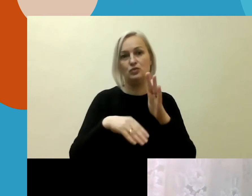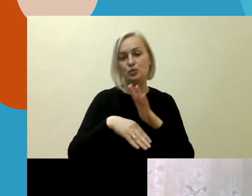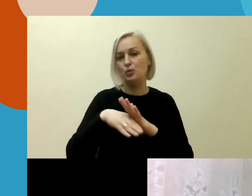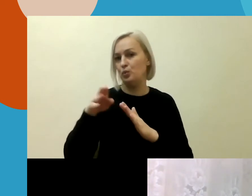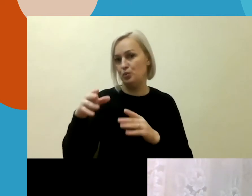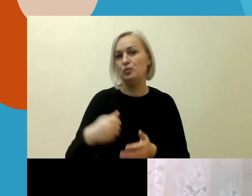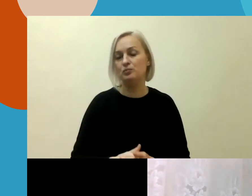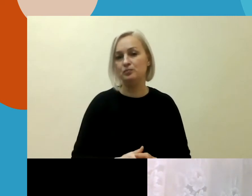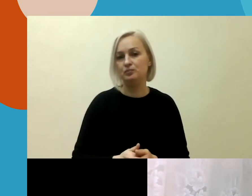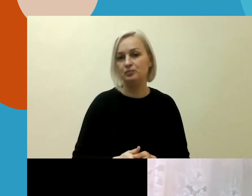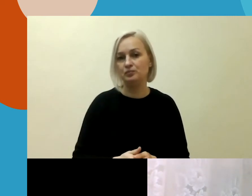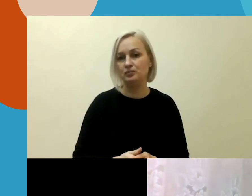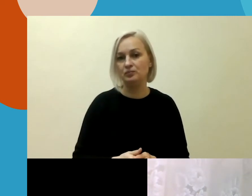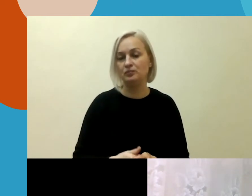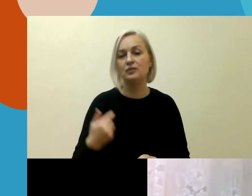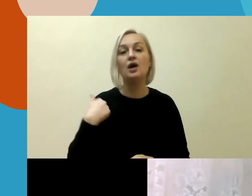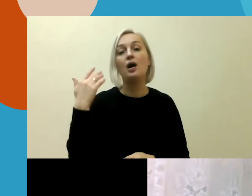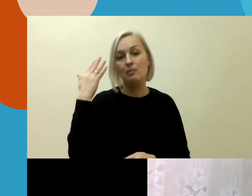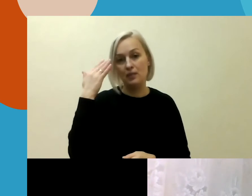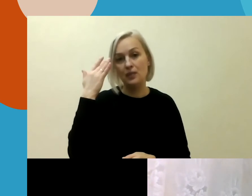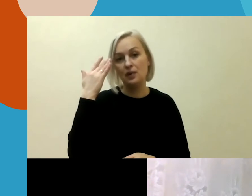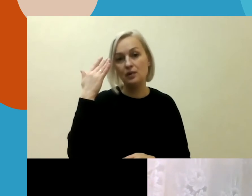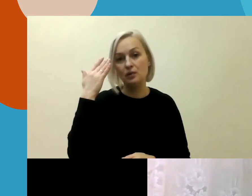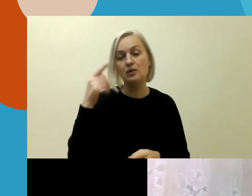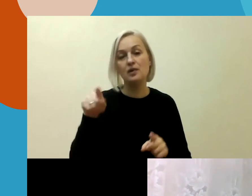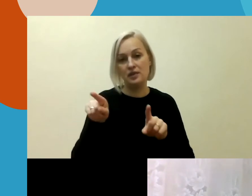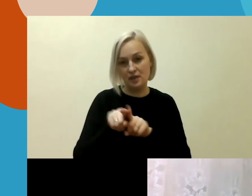we have witnessed a huge progress in this area.